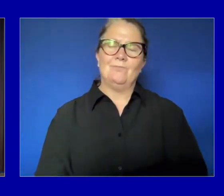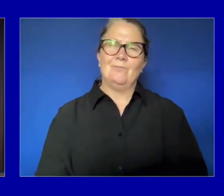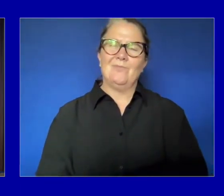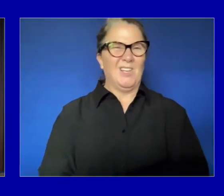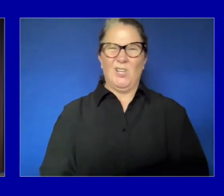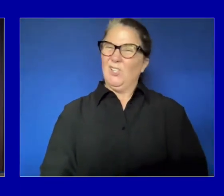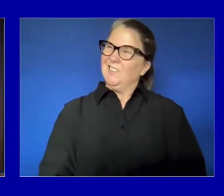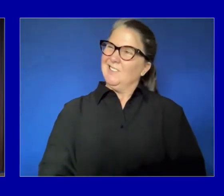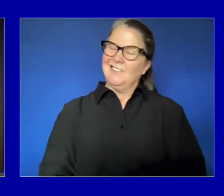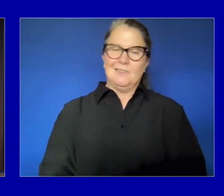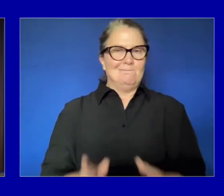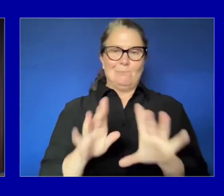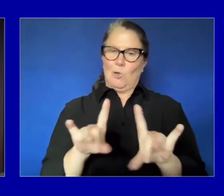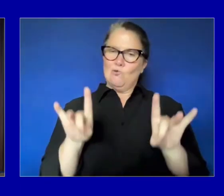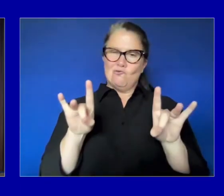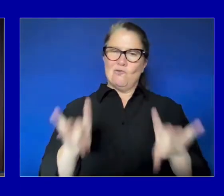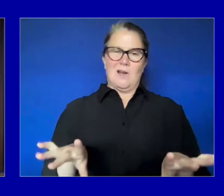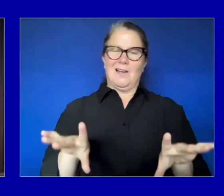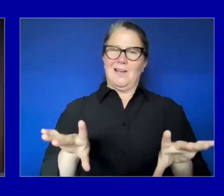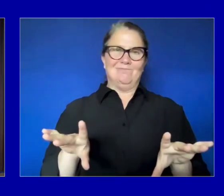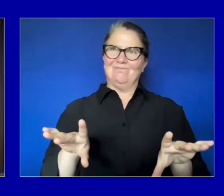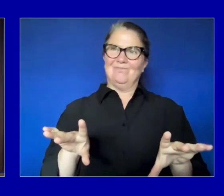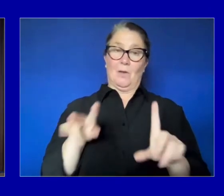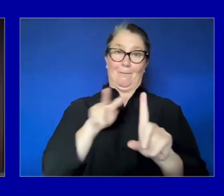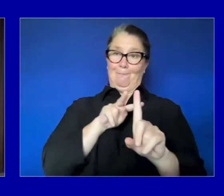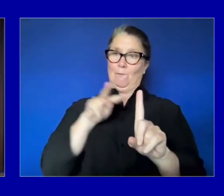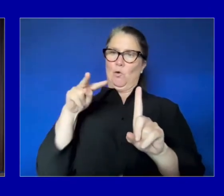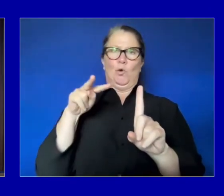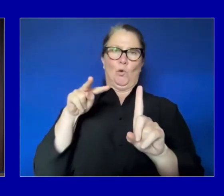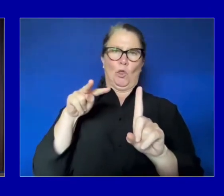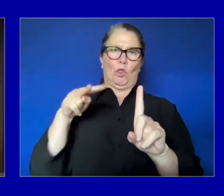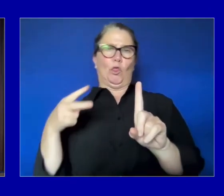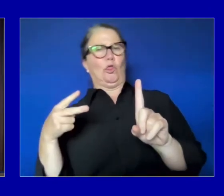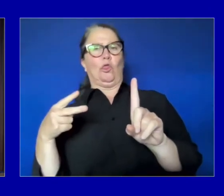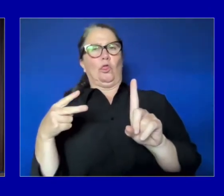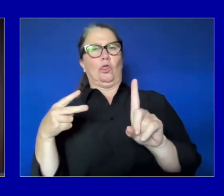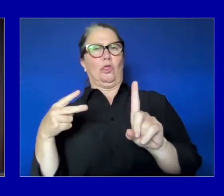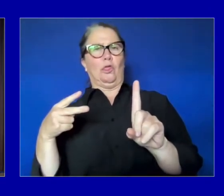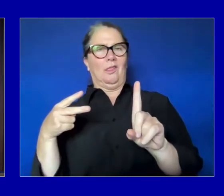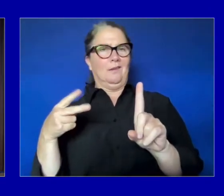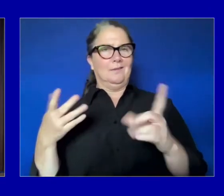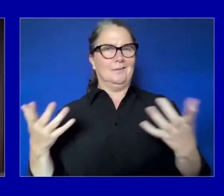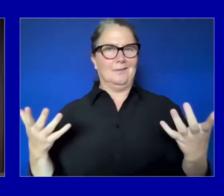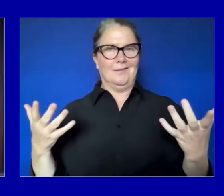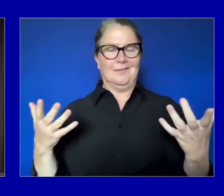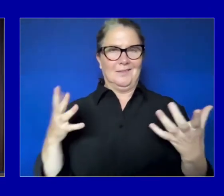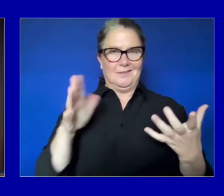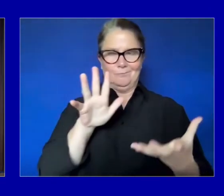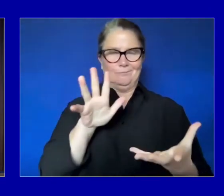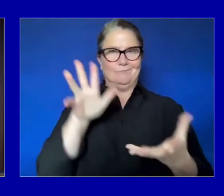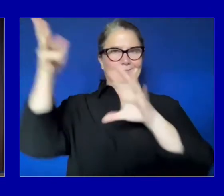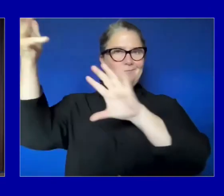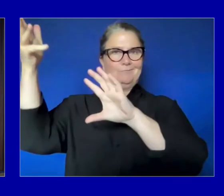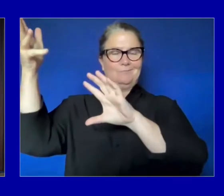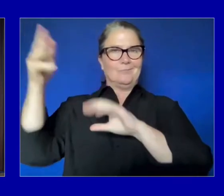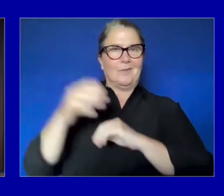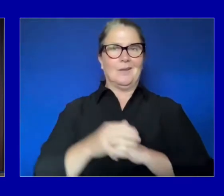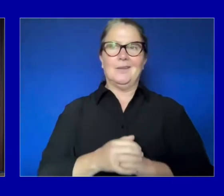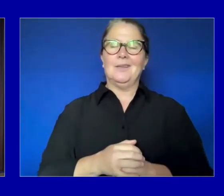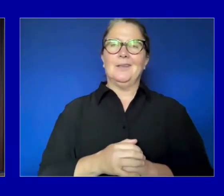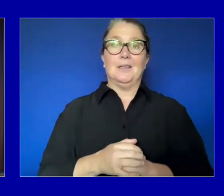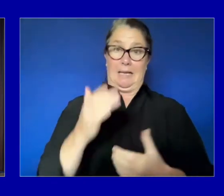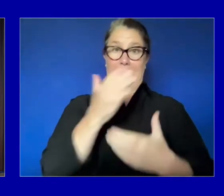understanding of its history. Um, very hard for Australians to acknowledge the